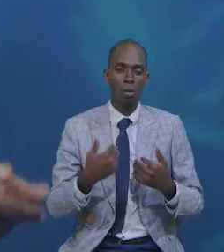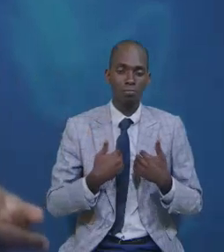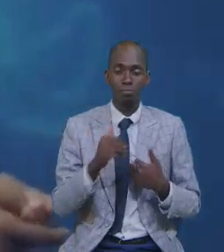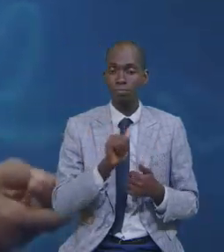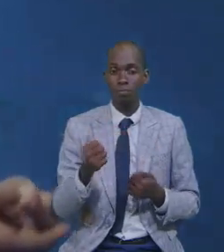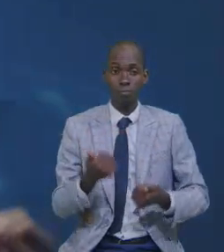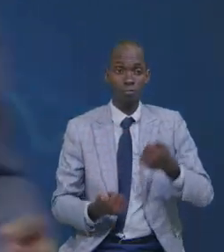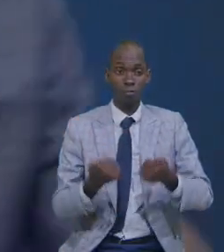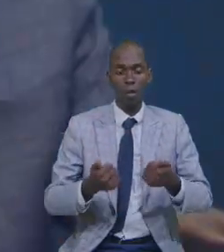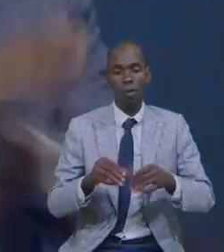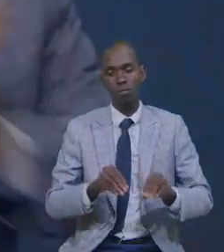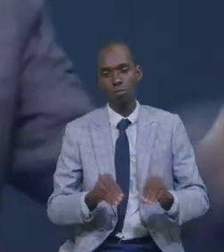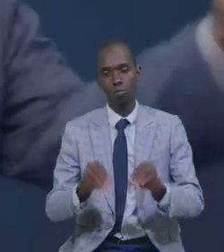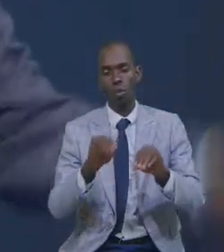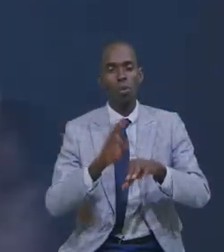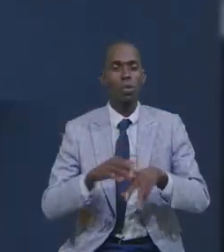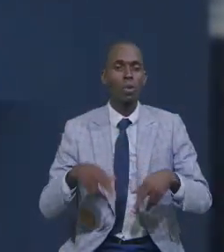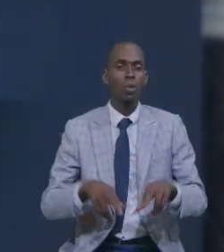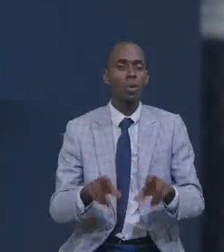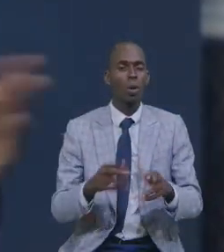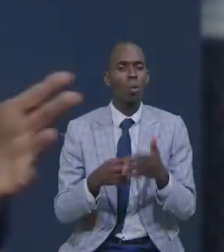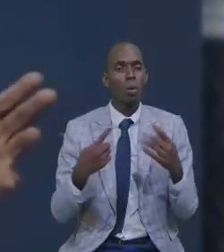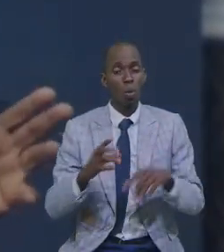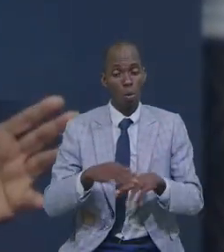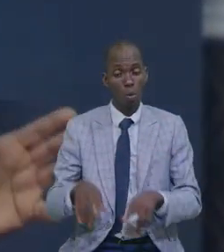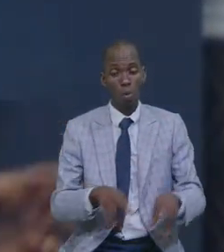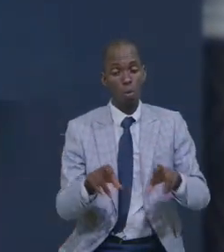the road, the car broke down,